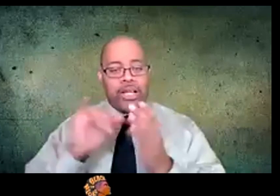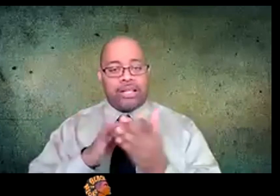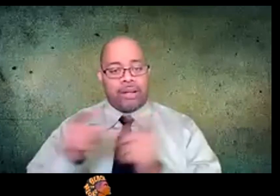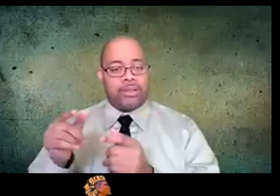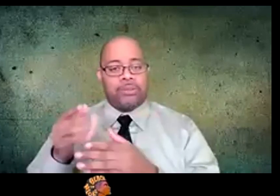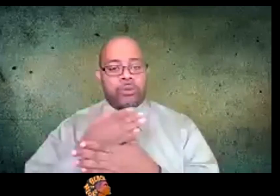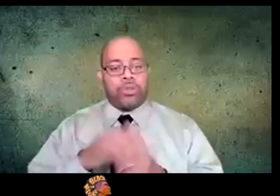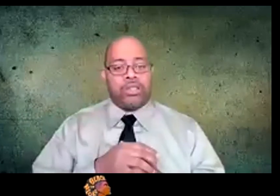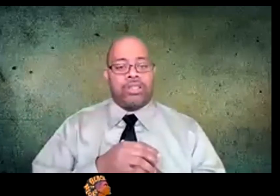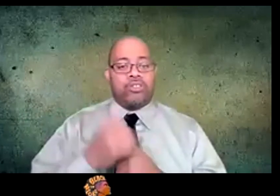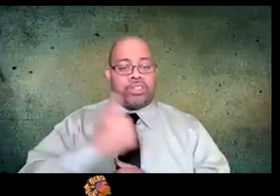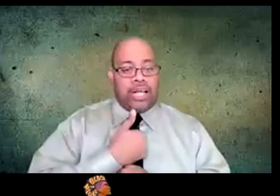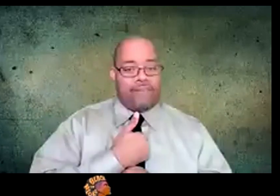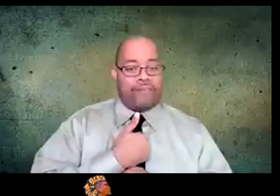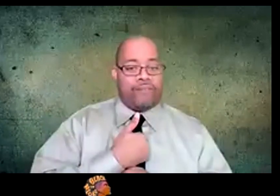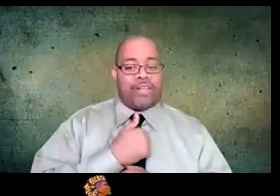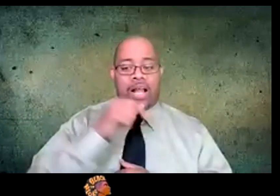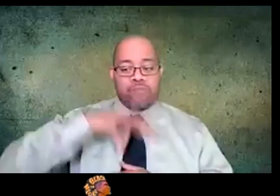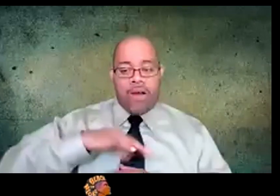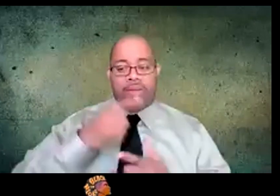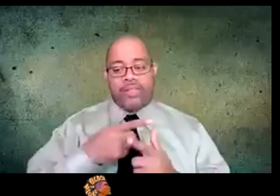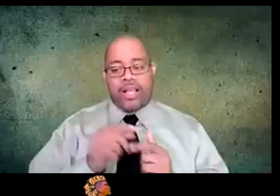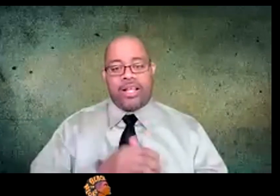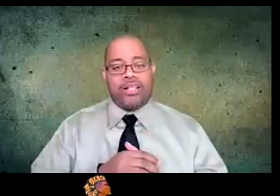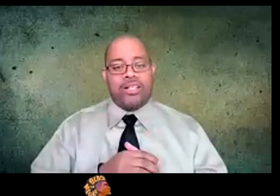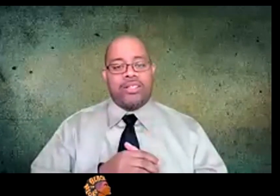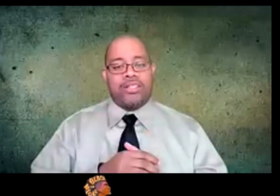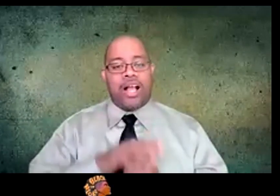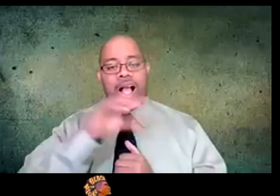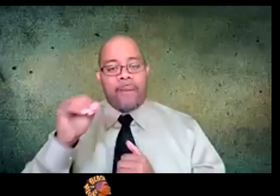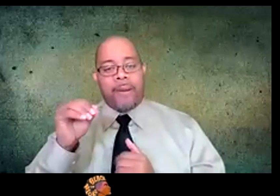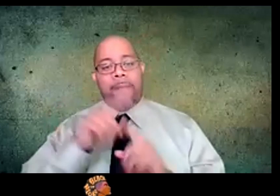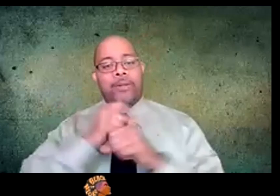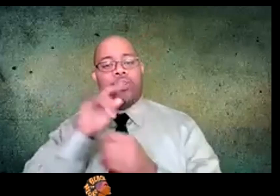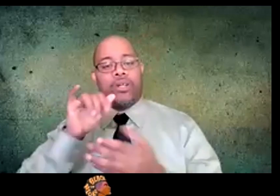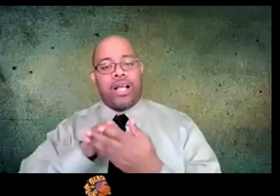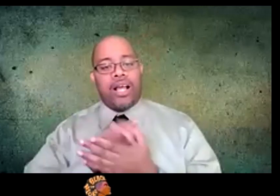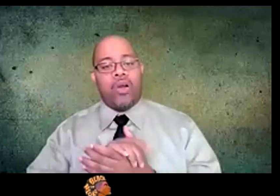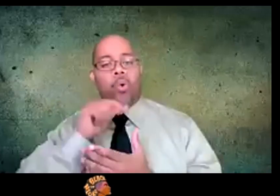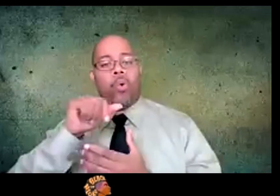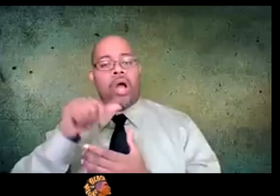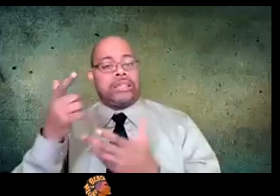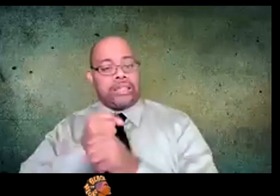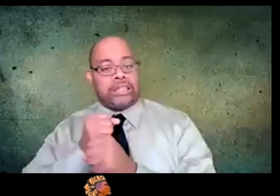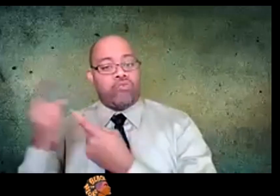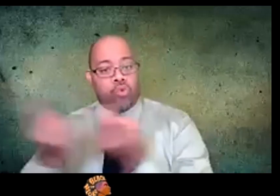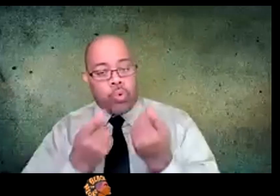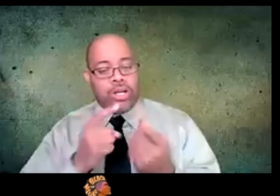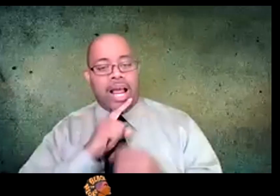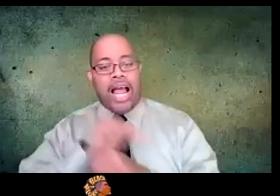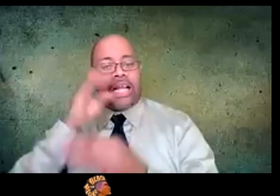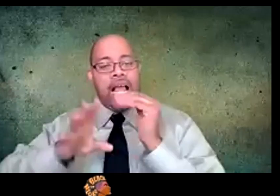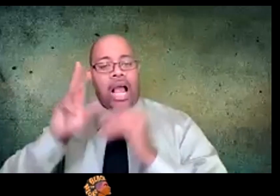say, ourselves as a nonprofit and then a company, but making sure that whoever is getting recruited are actually ending up